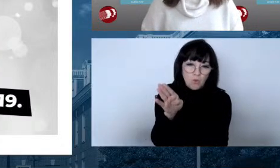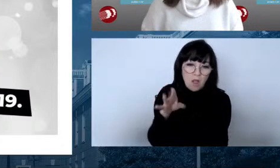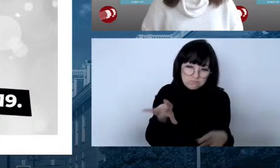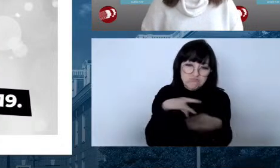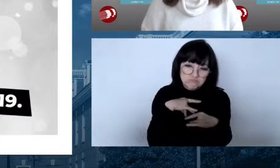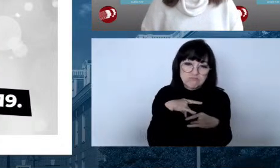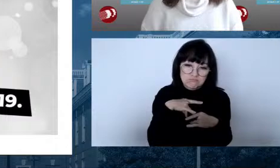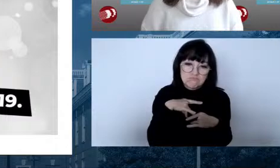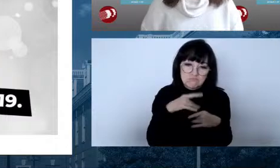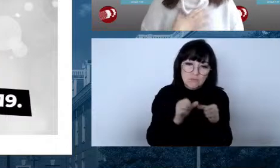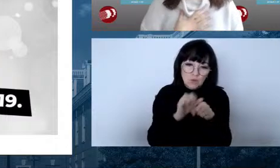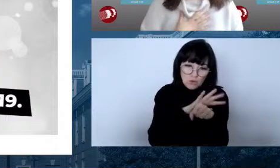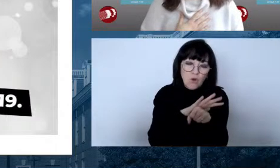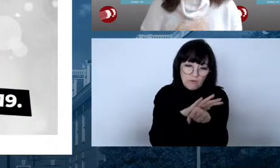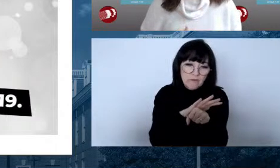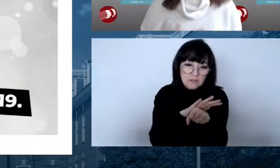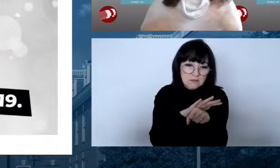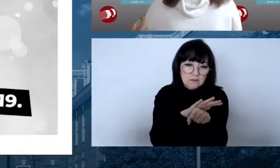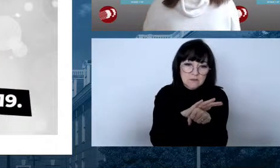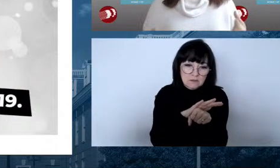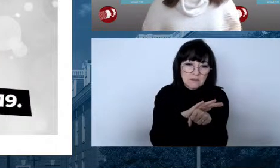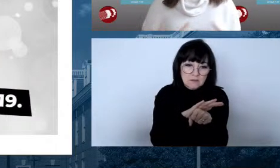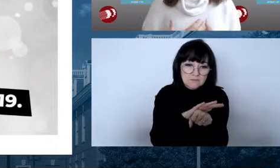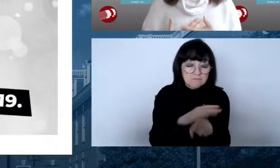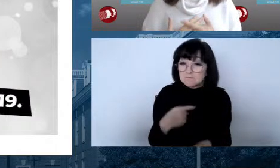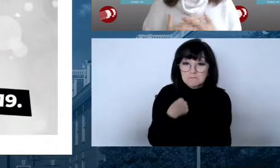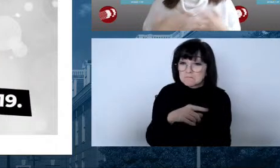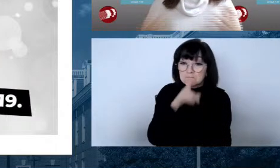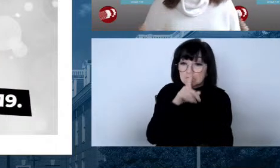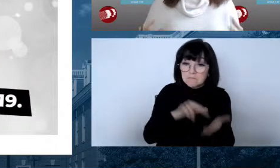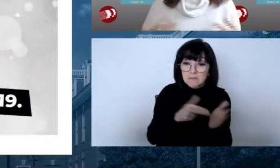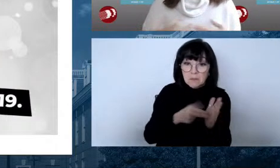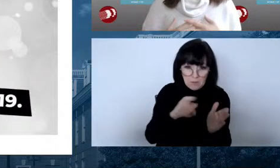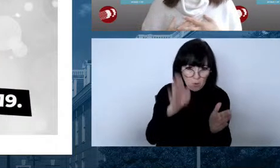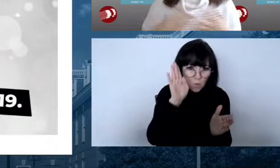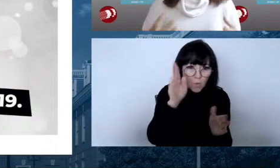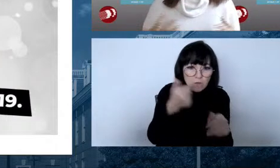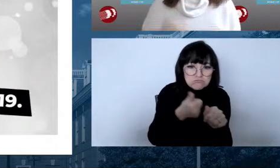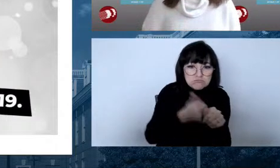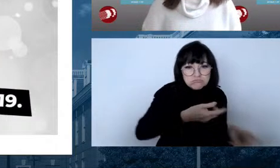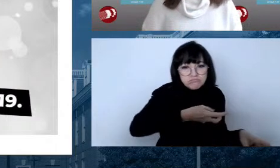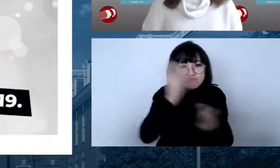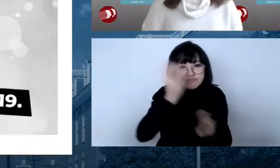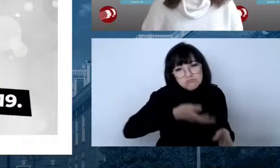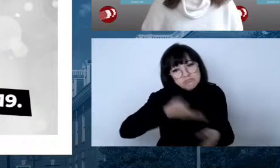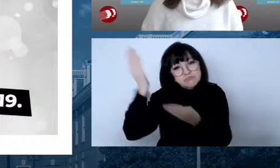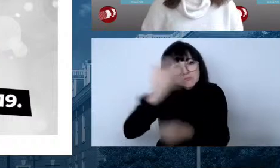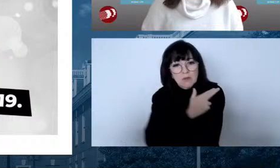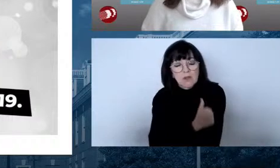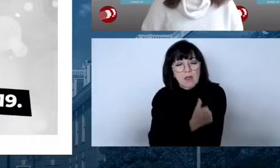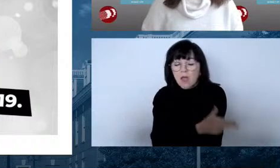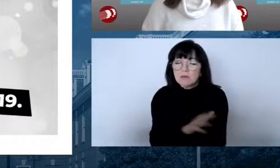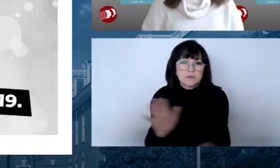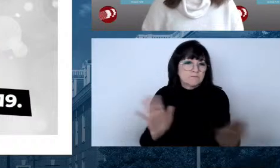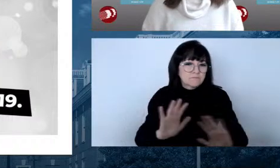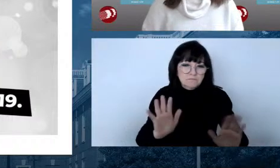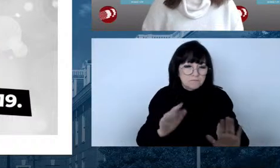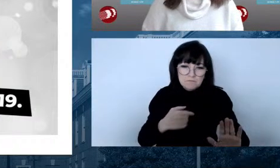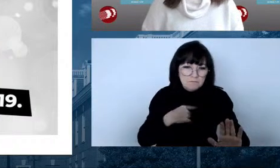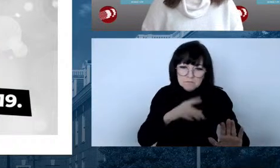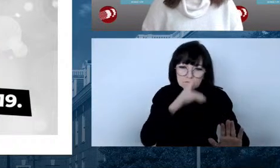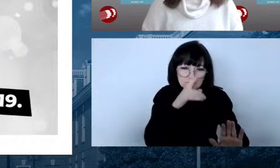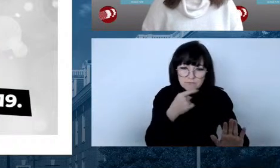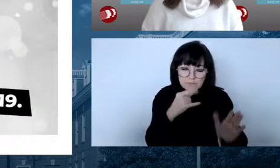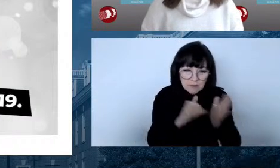COVID. I'm not saying you're going to be severely hospitalized or that depends on a lot of factors, but it